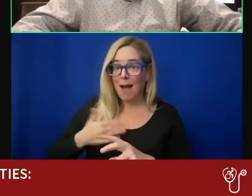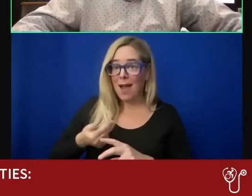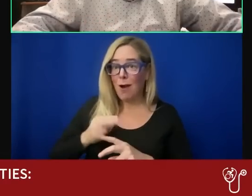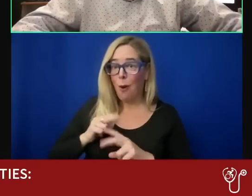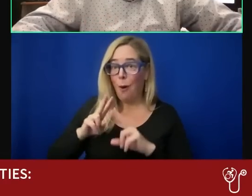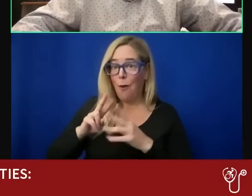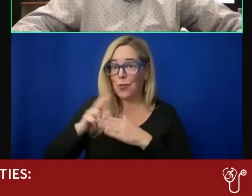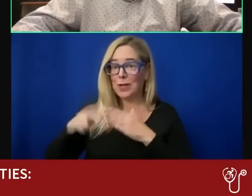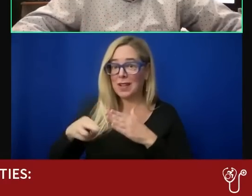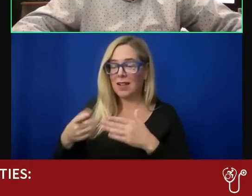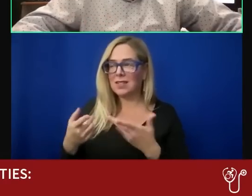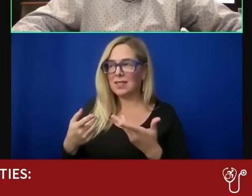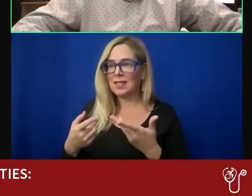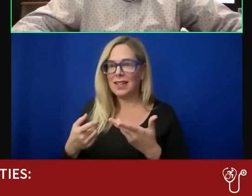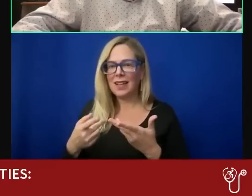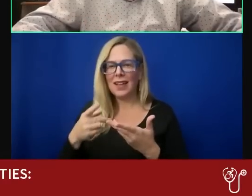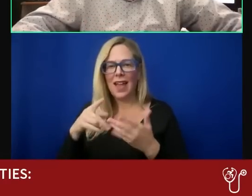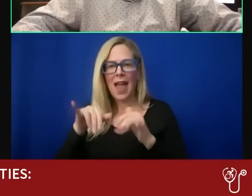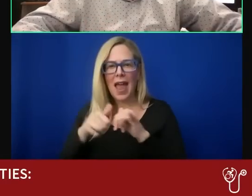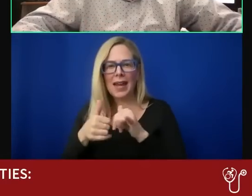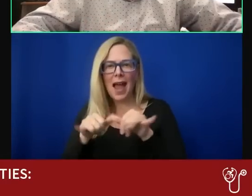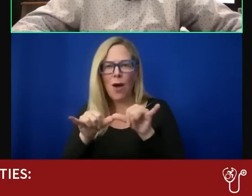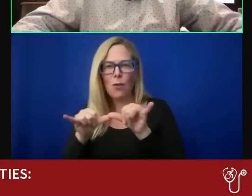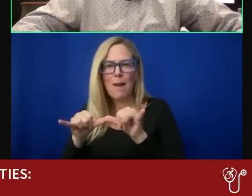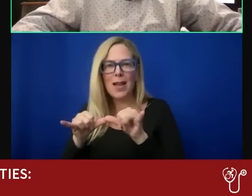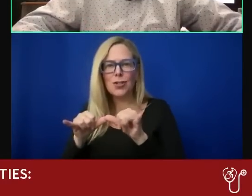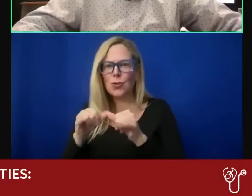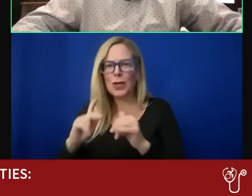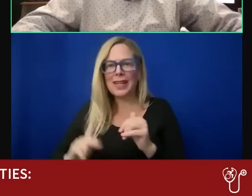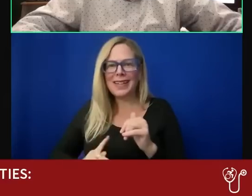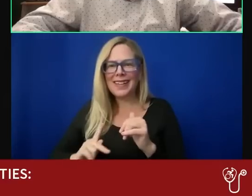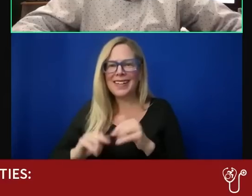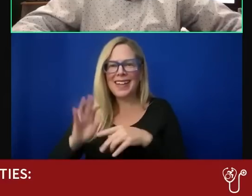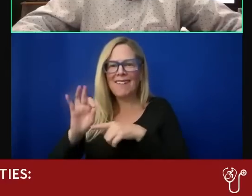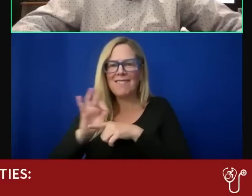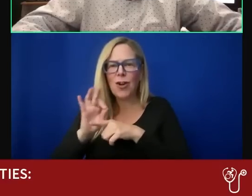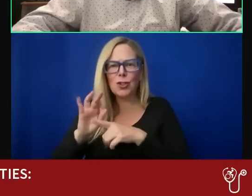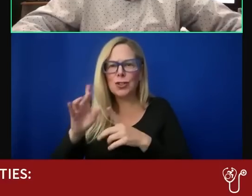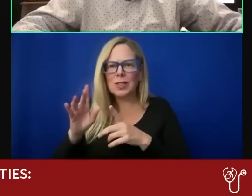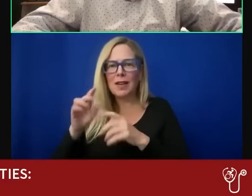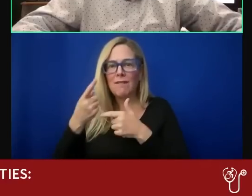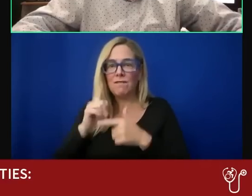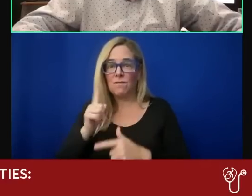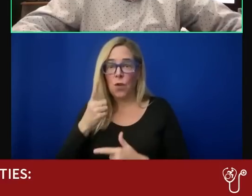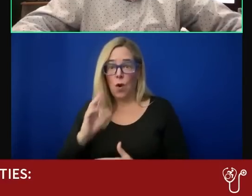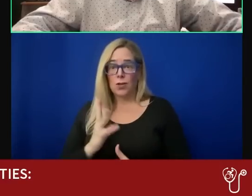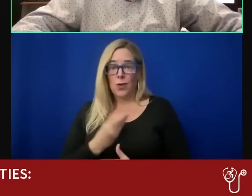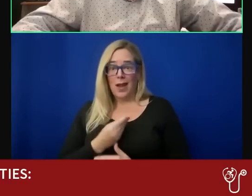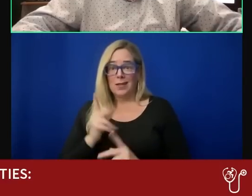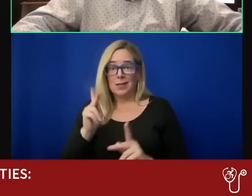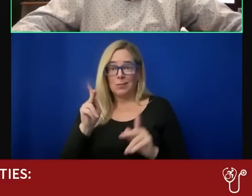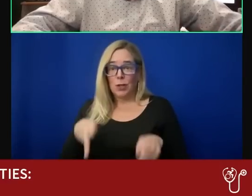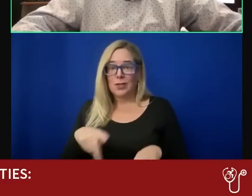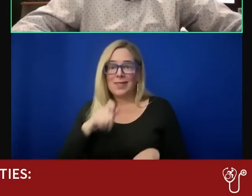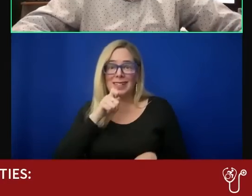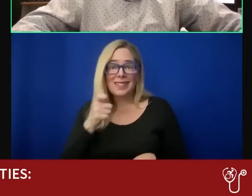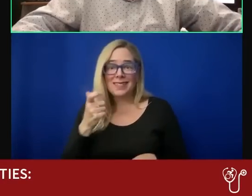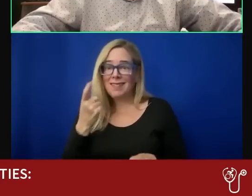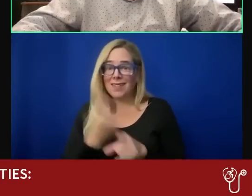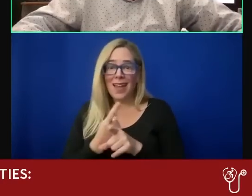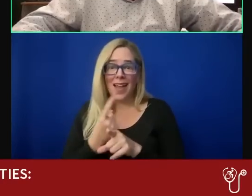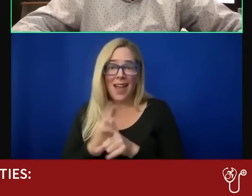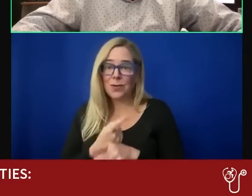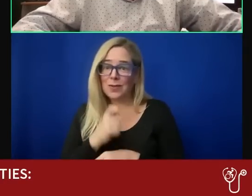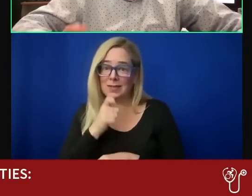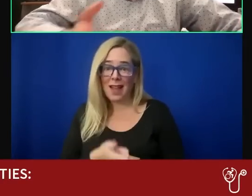we are measuring kidney function for trans people are not adequate, and that we're often just dismissed or not even included in those